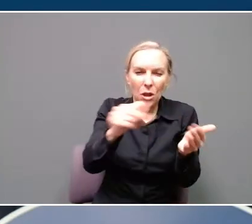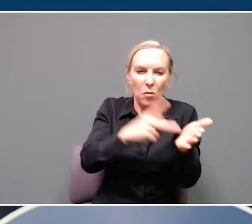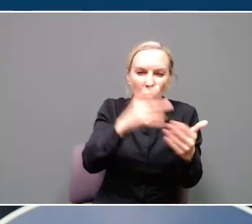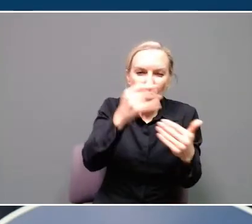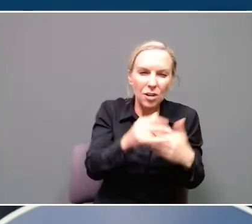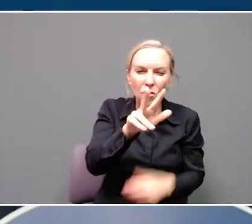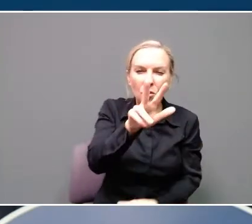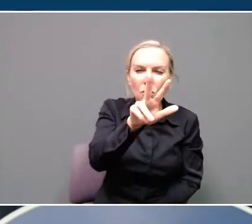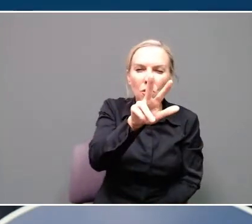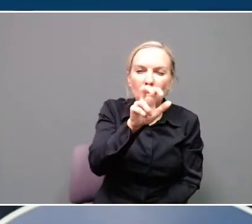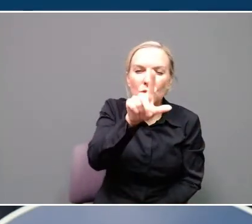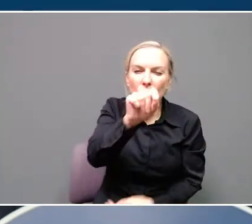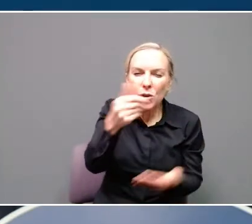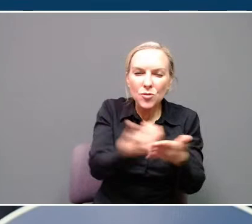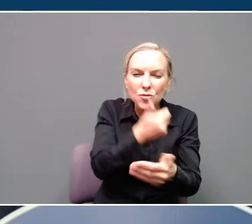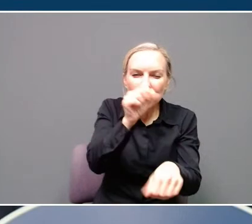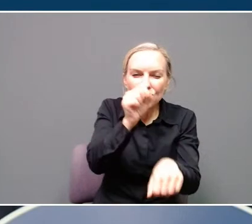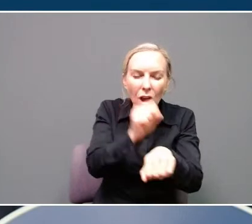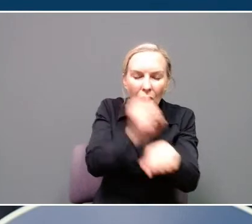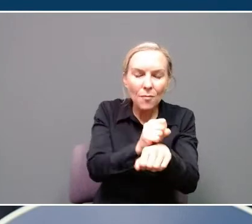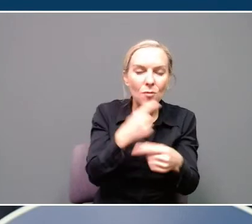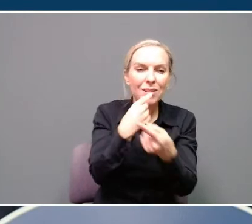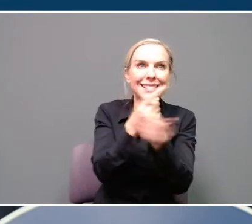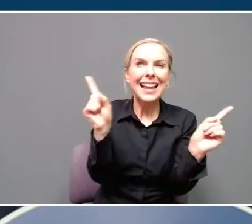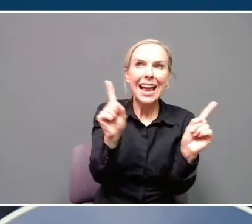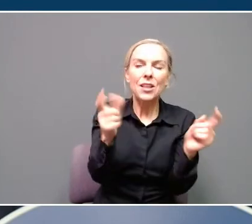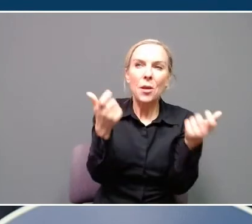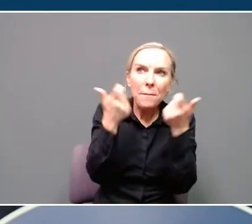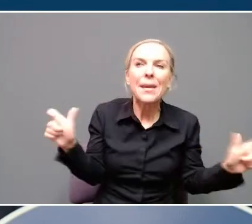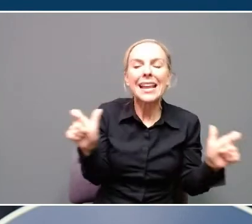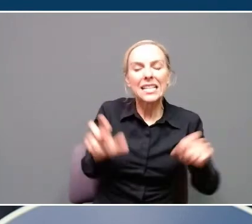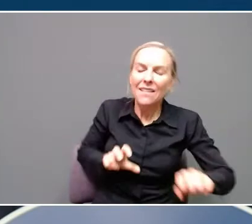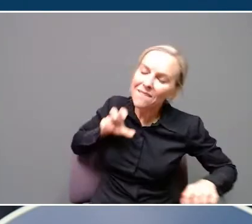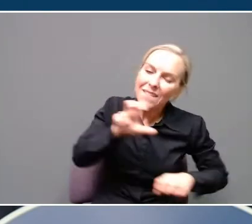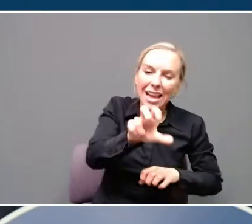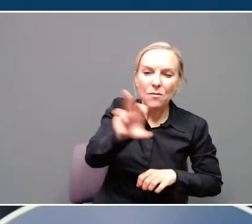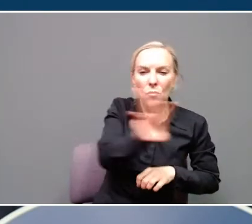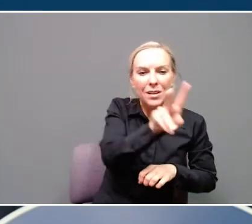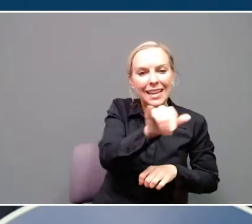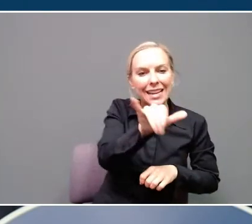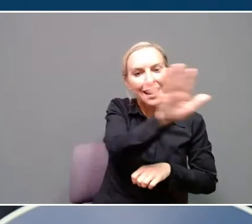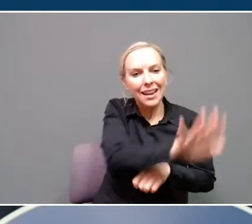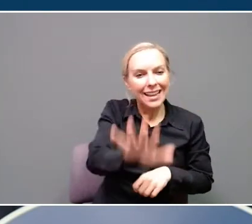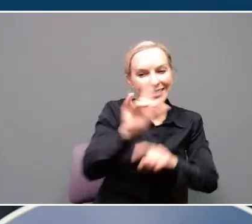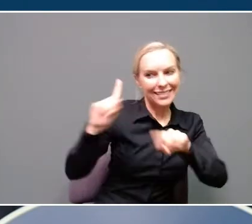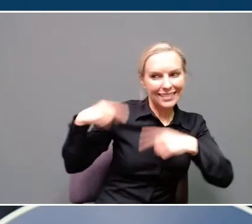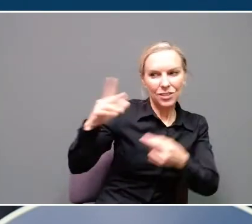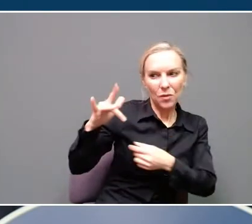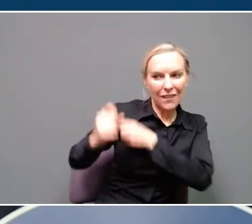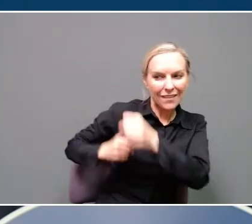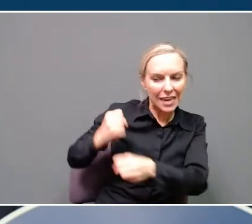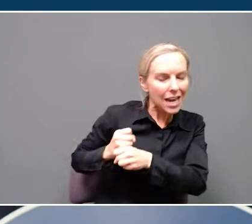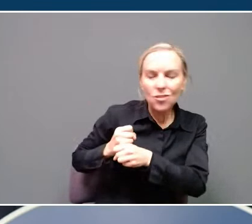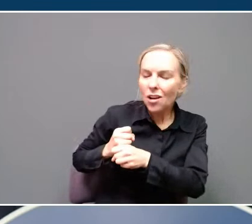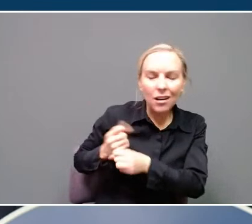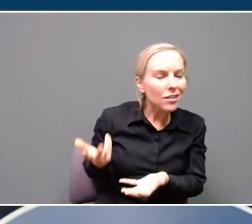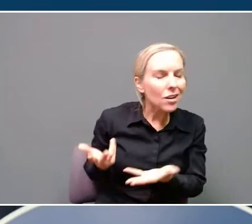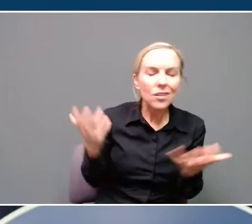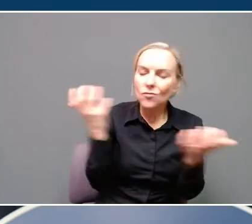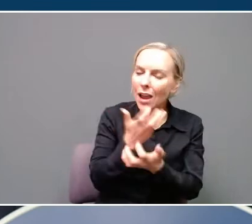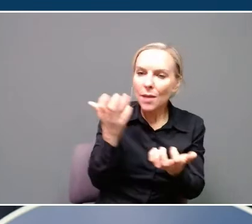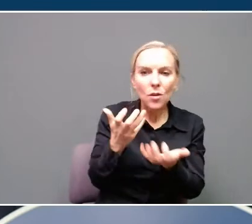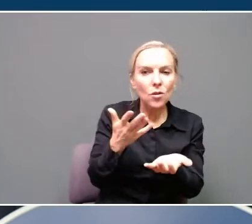new jobs. When we announced that, biggest investment in Western Kentucky in 25 years, incredible